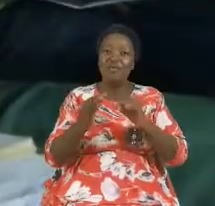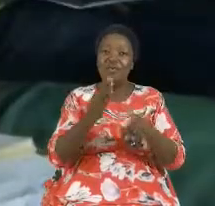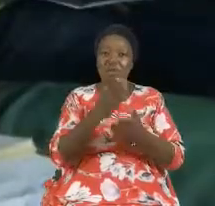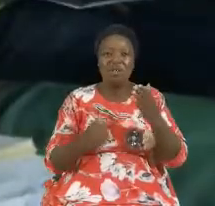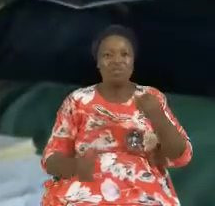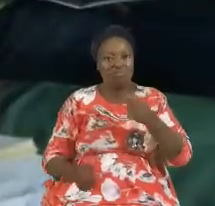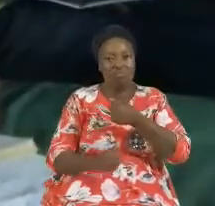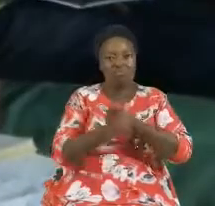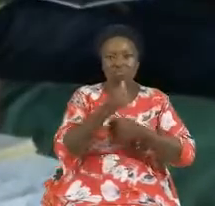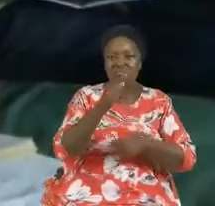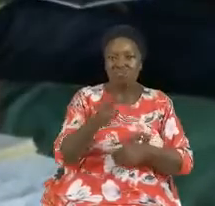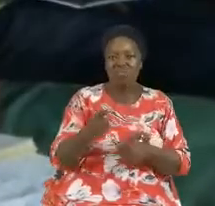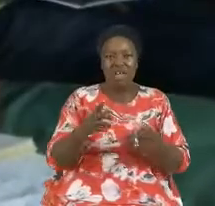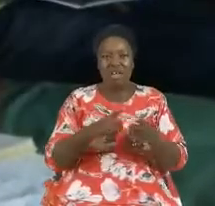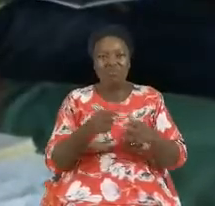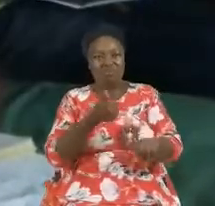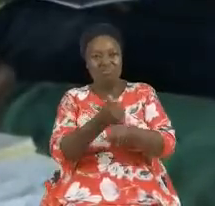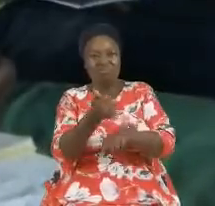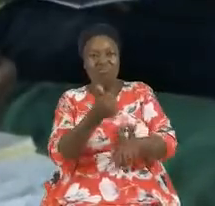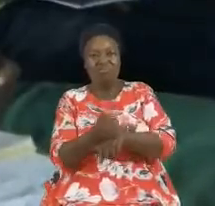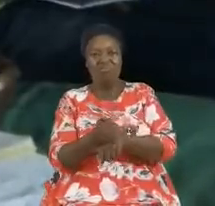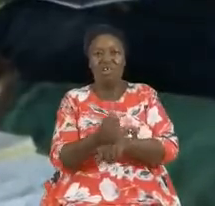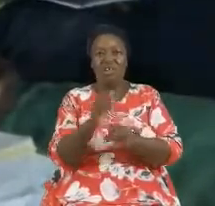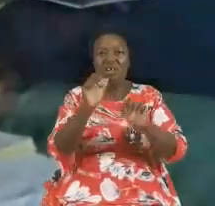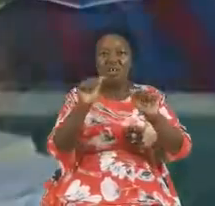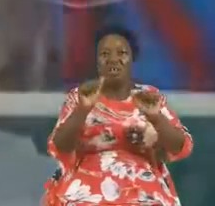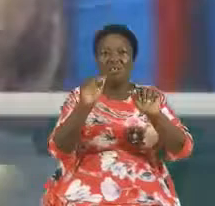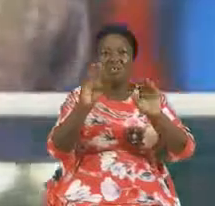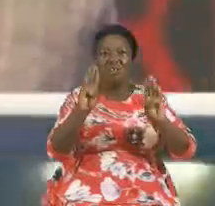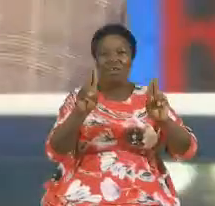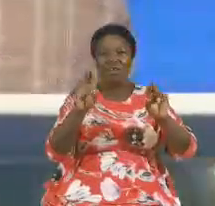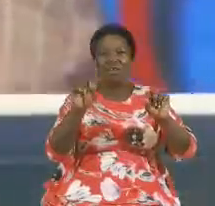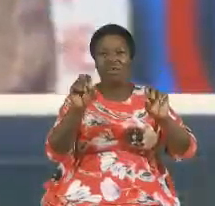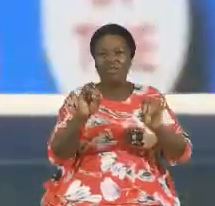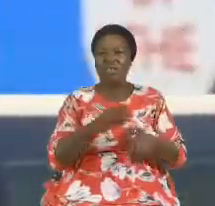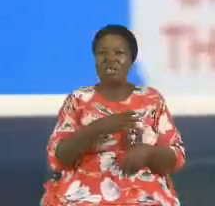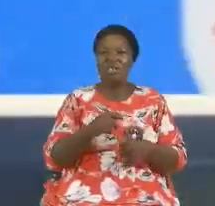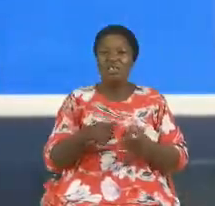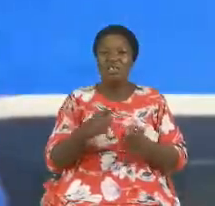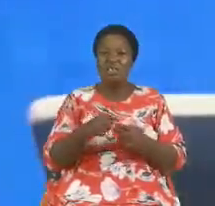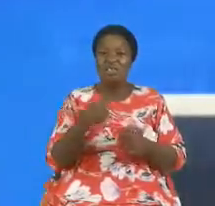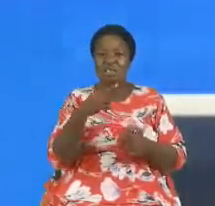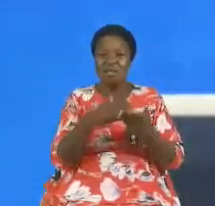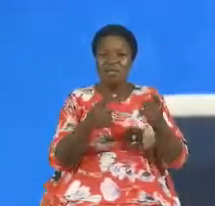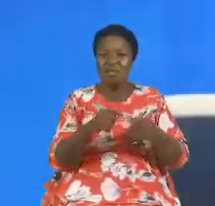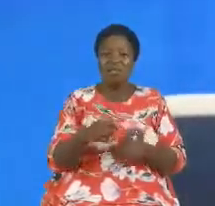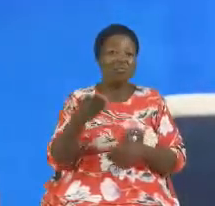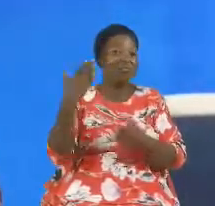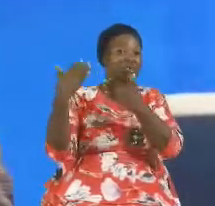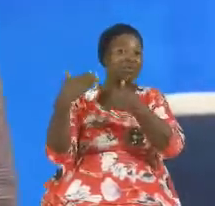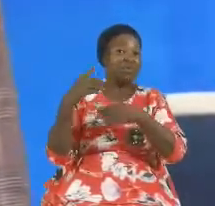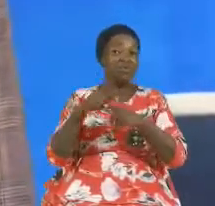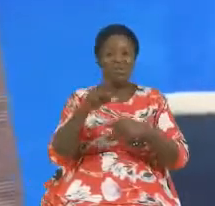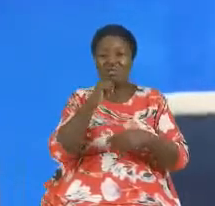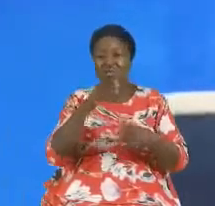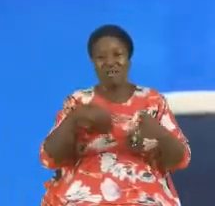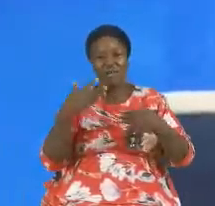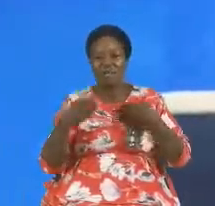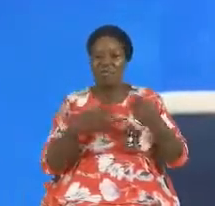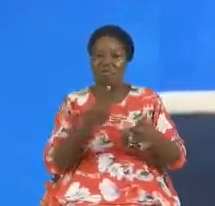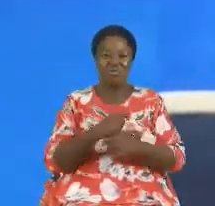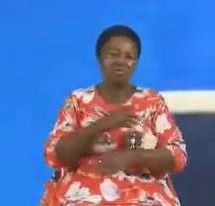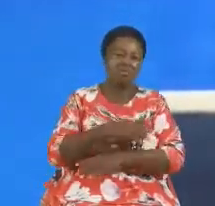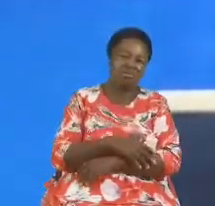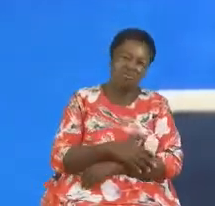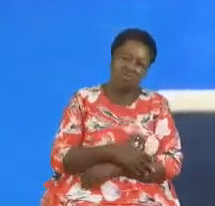rejoice. If somebody abuses you and he says something, normally in the past, you'll